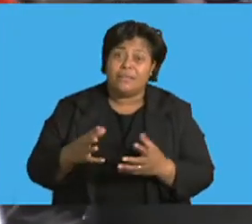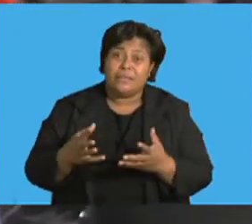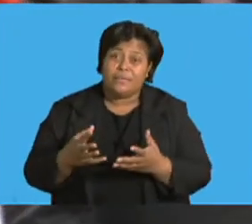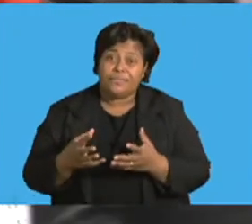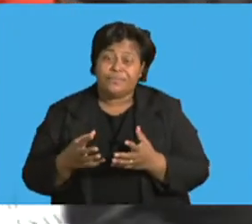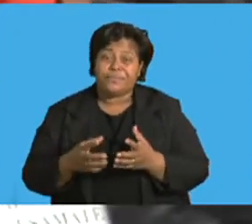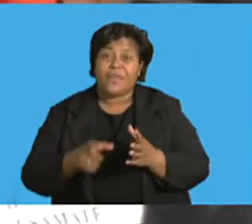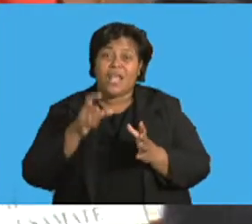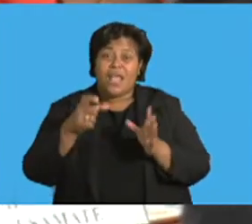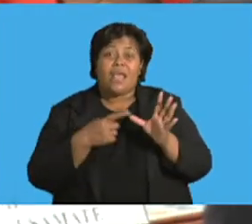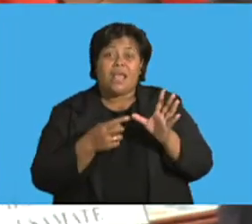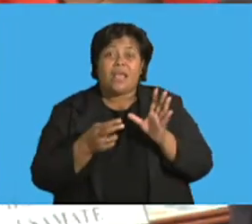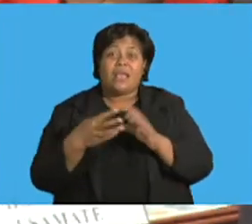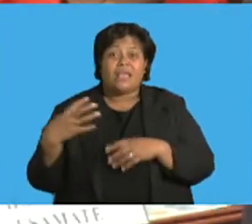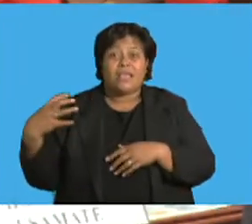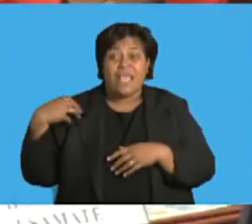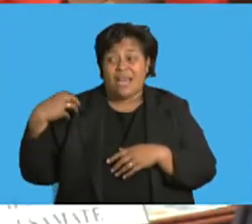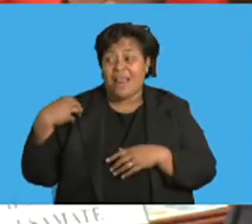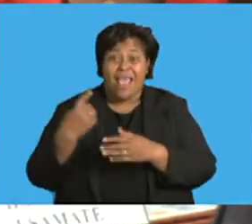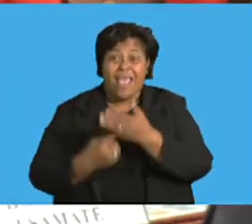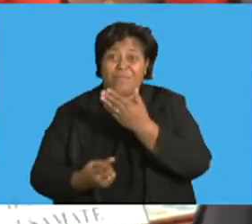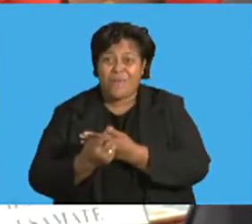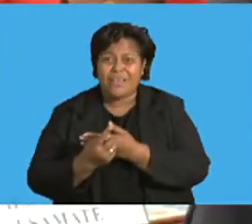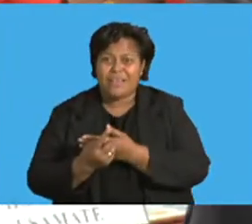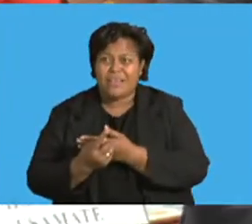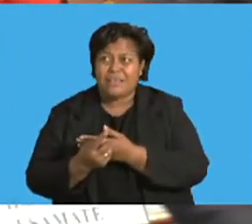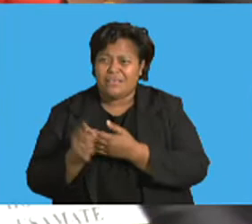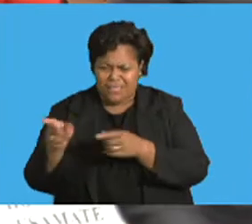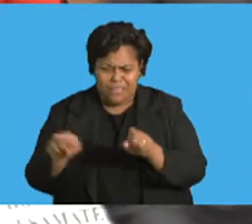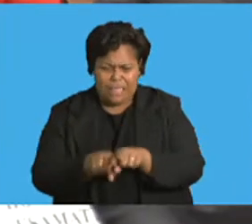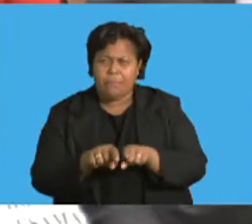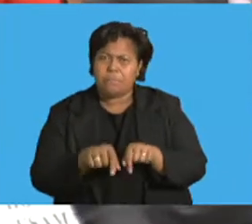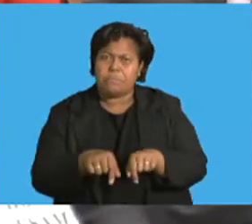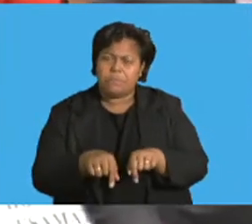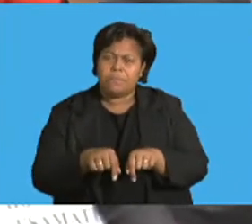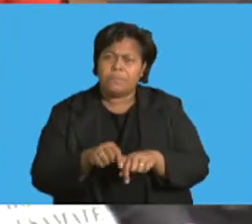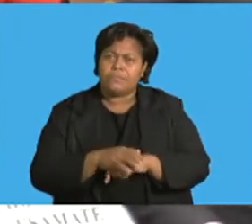jurisdiction than Australia and New Zealand. Mr. Speaker, sir, the